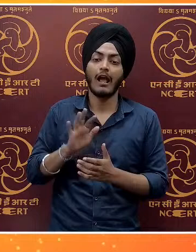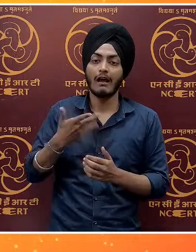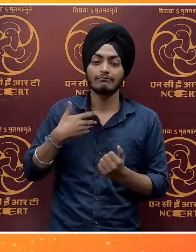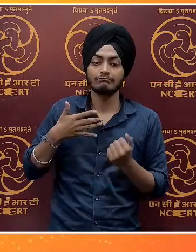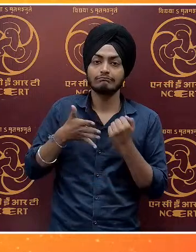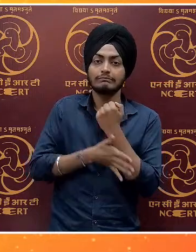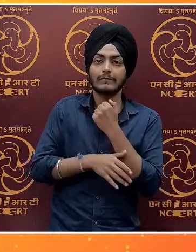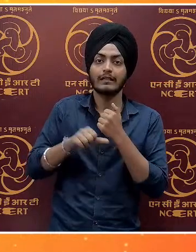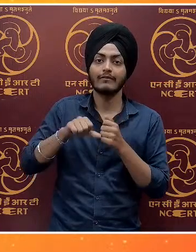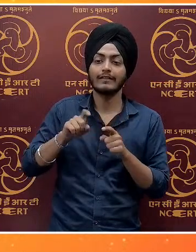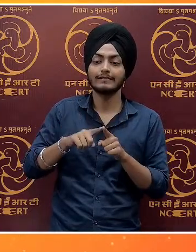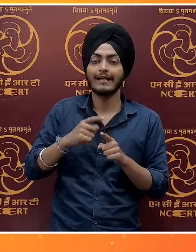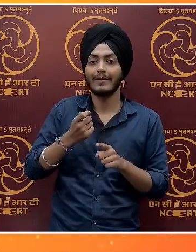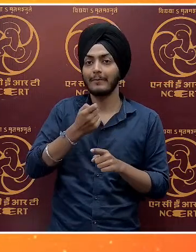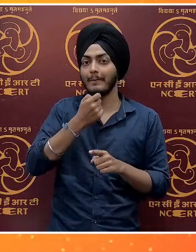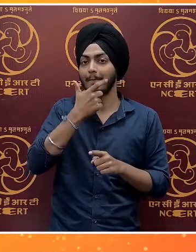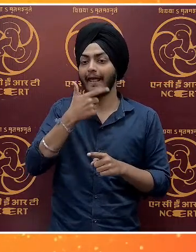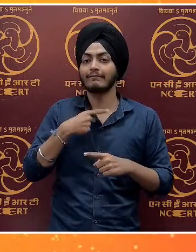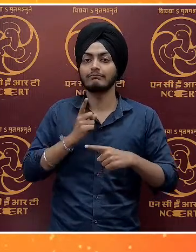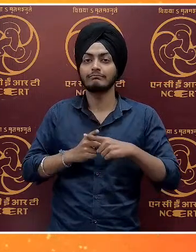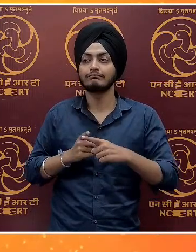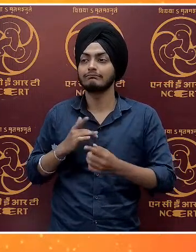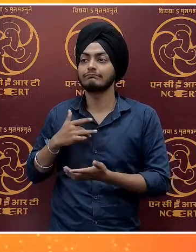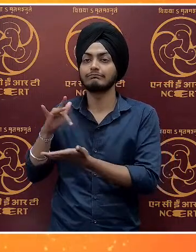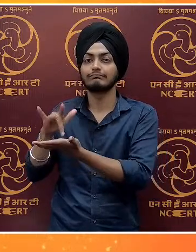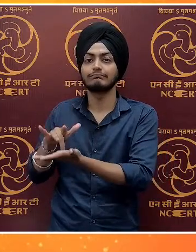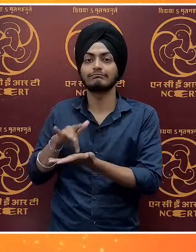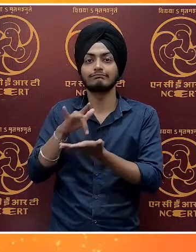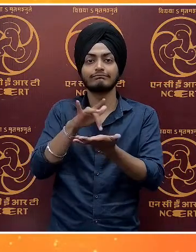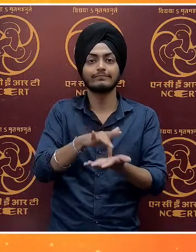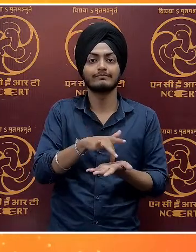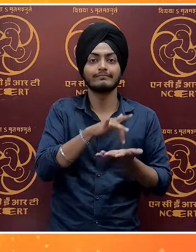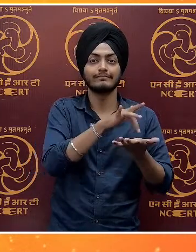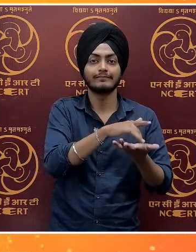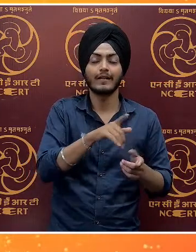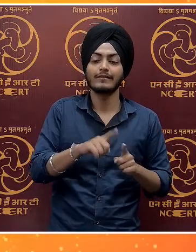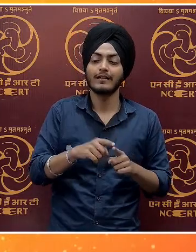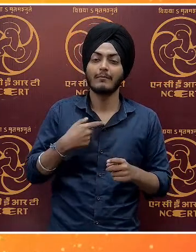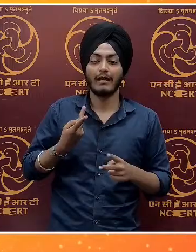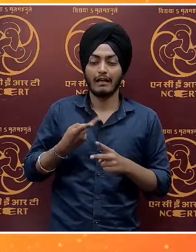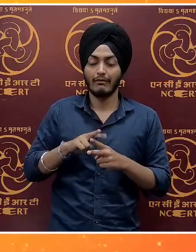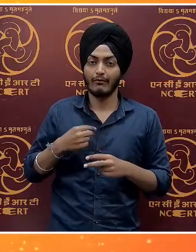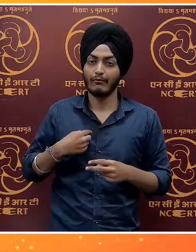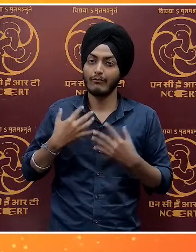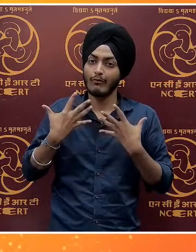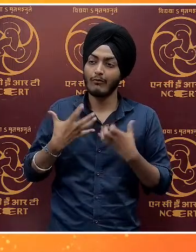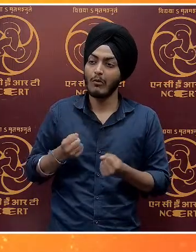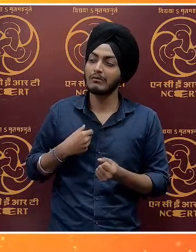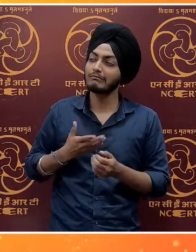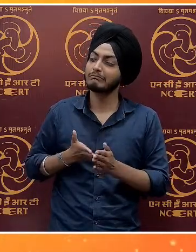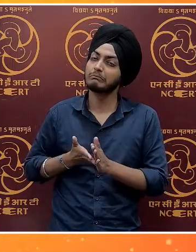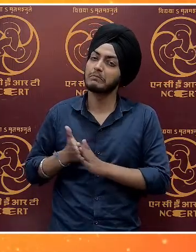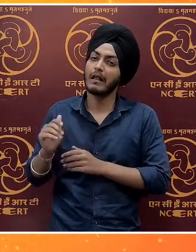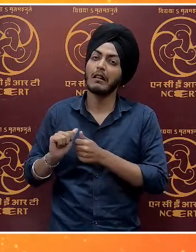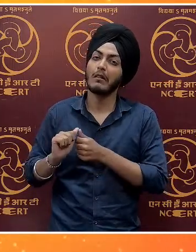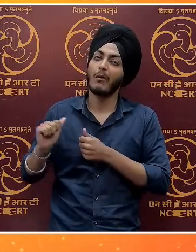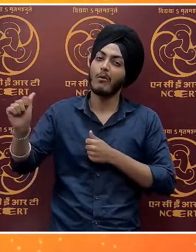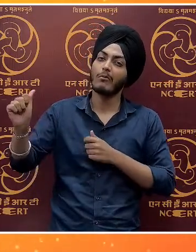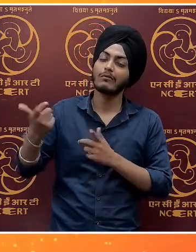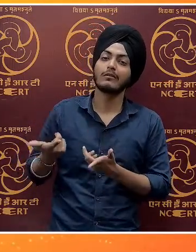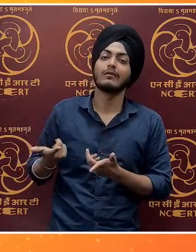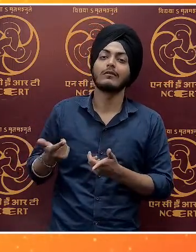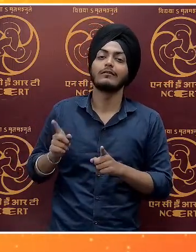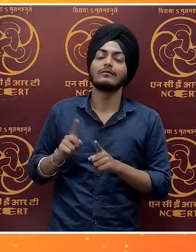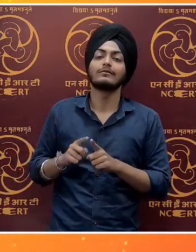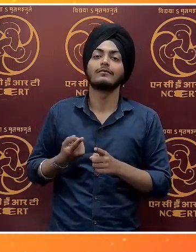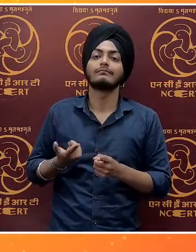go happily everywhere. If you want to go if you want to go long places, if you want to cover the long